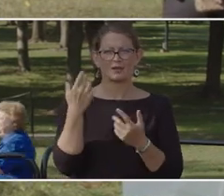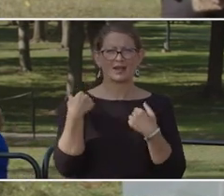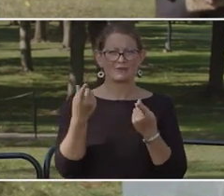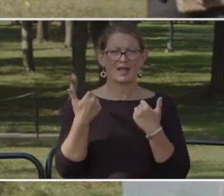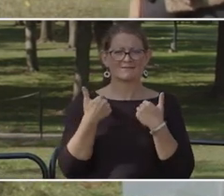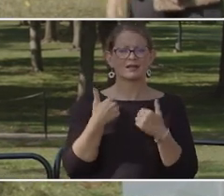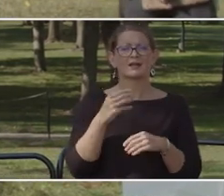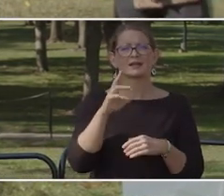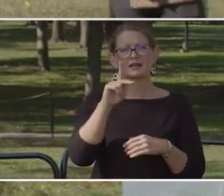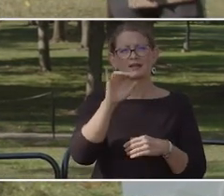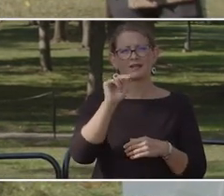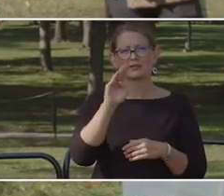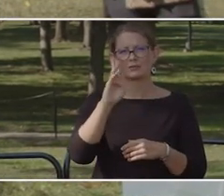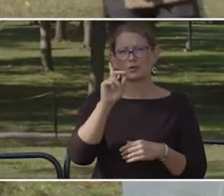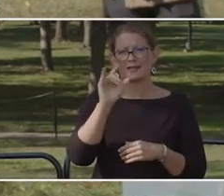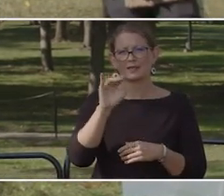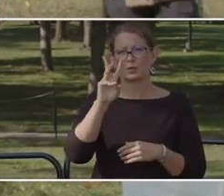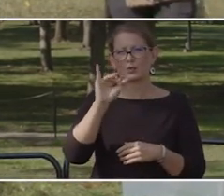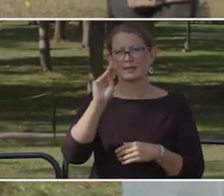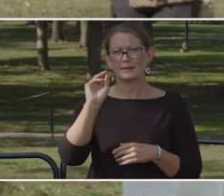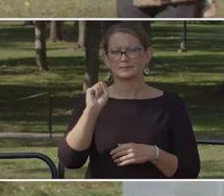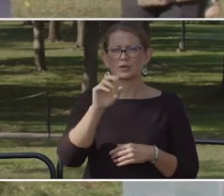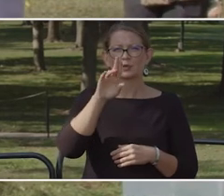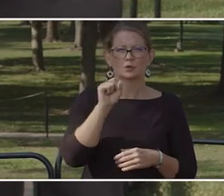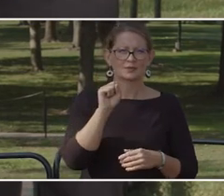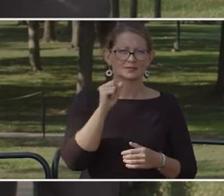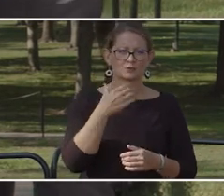Bradley Williams, United States Marine Corps.